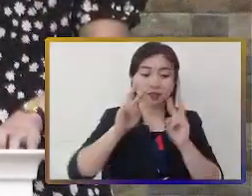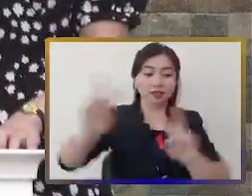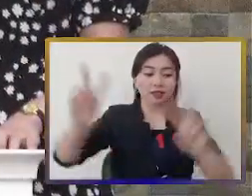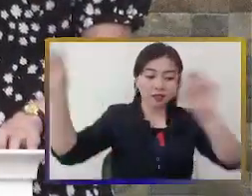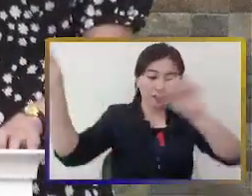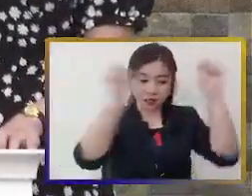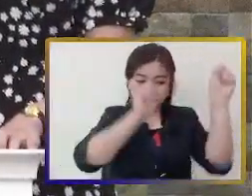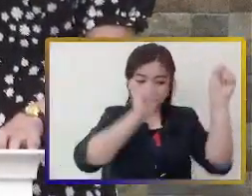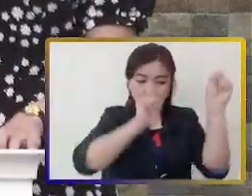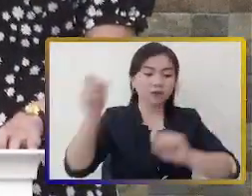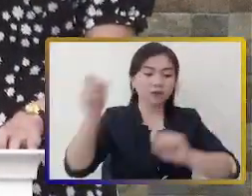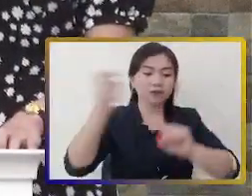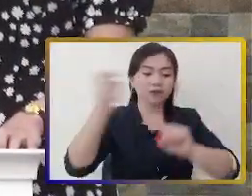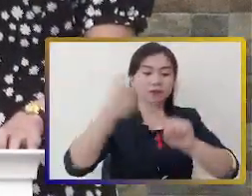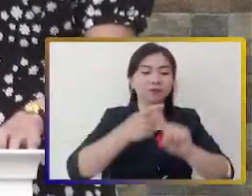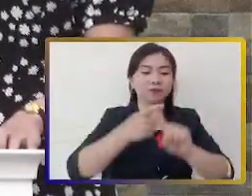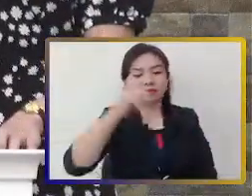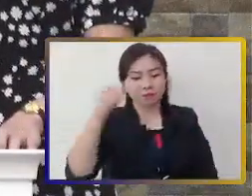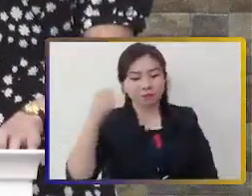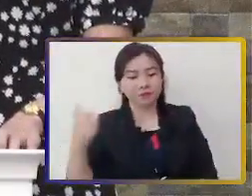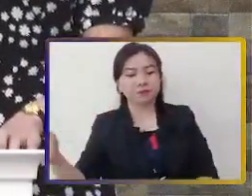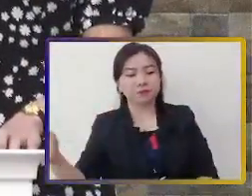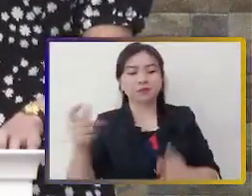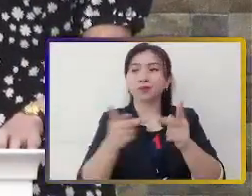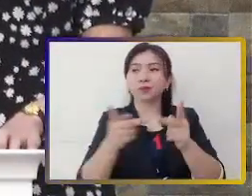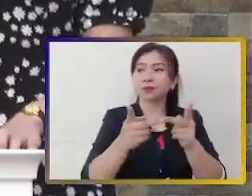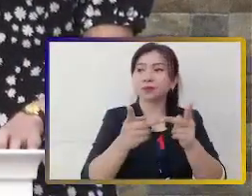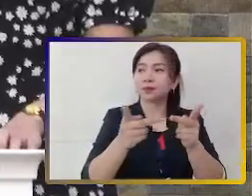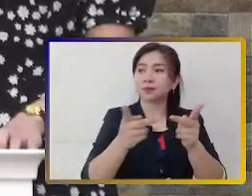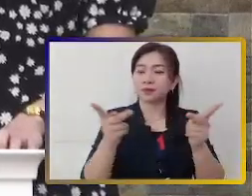God sees the storm from the other